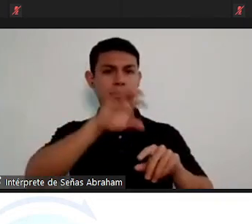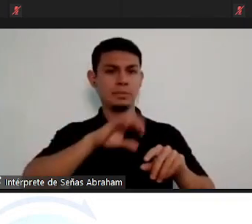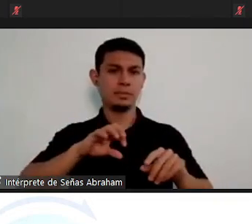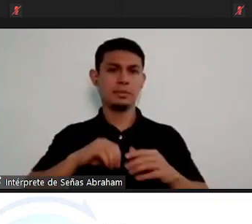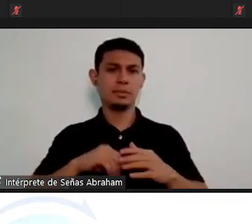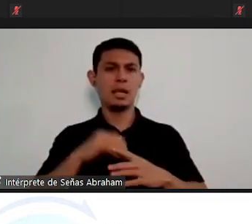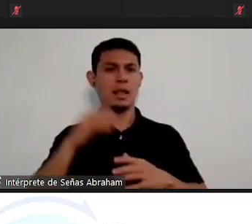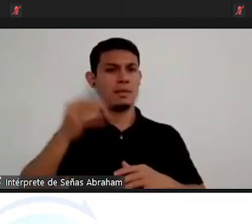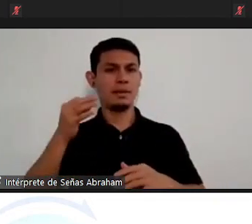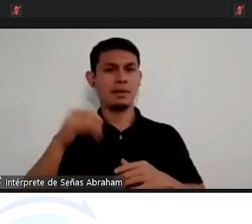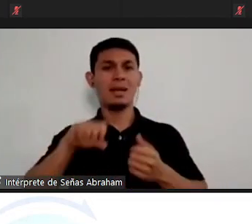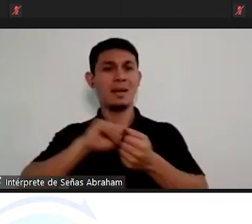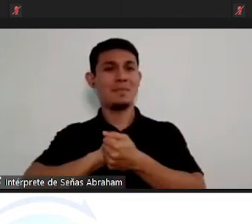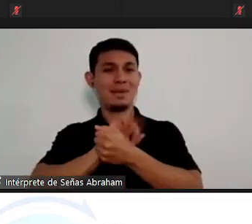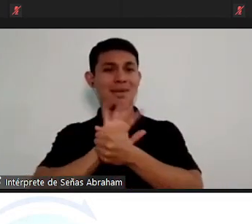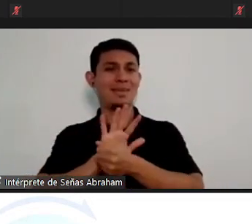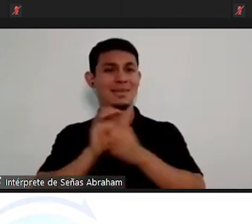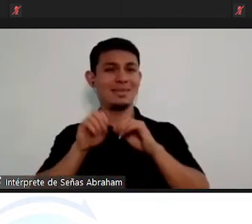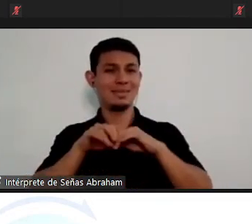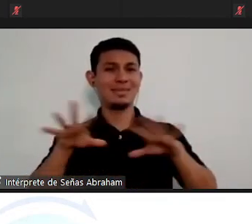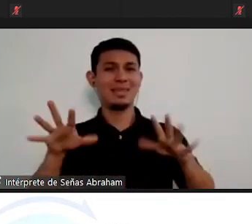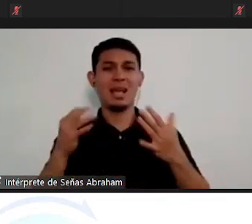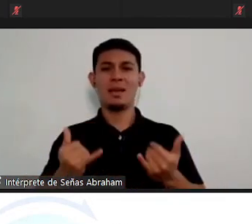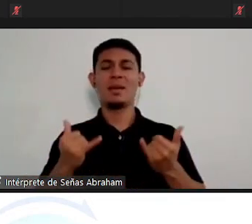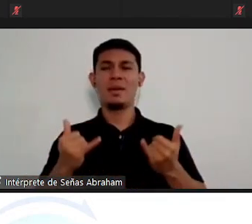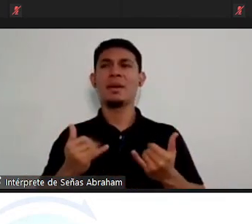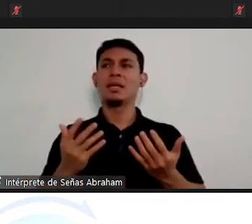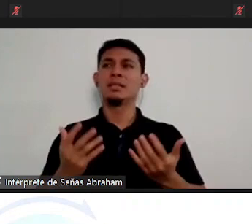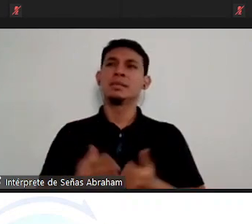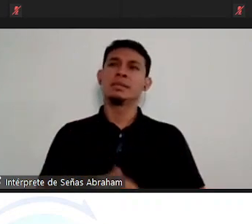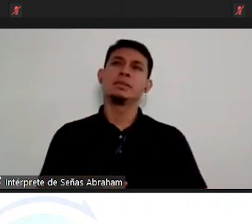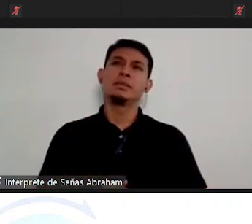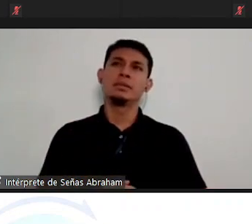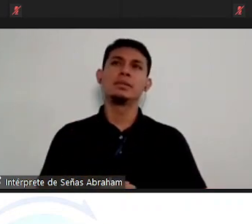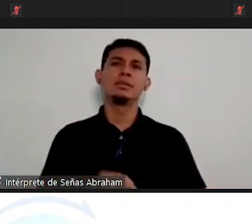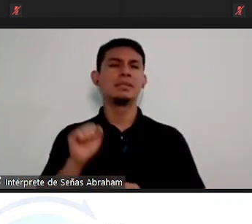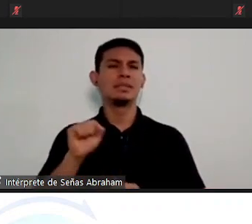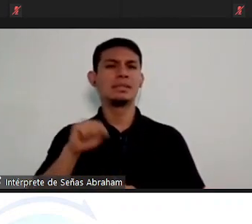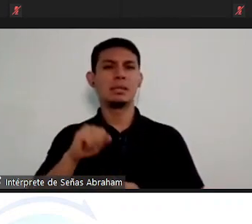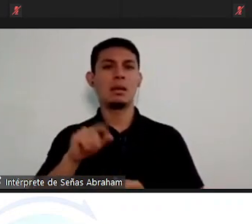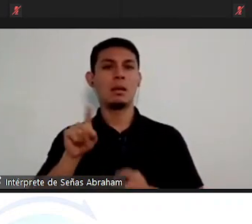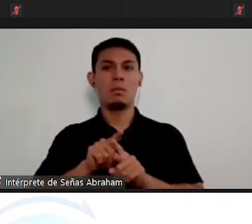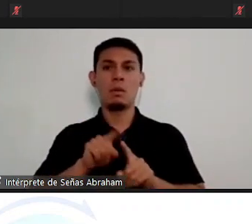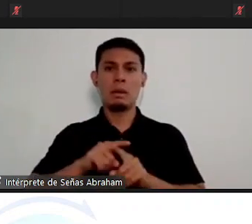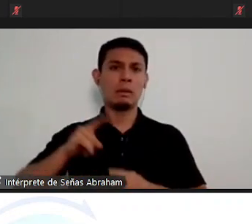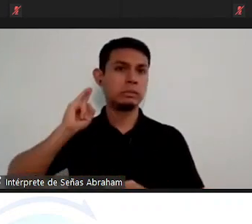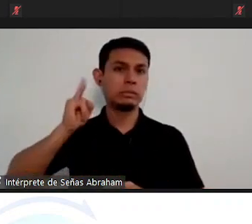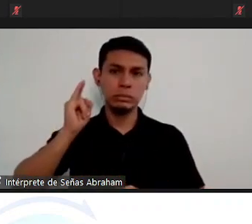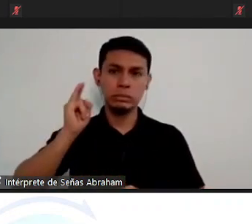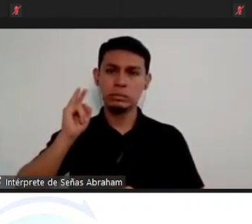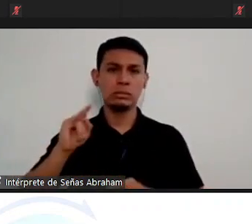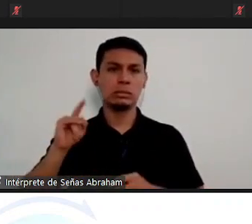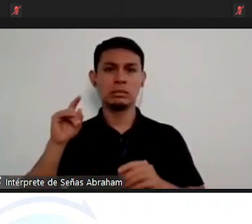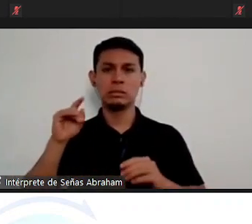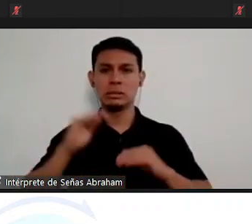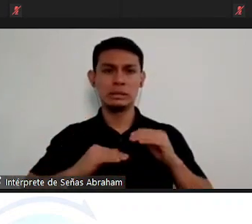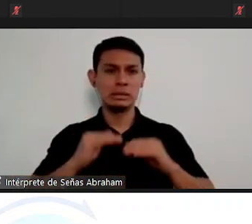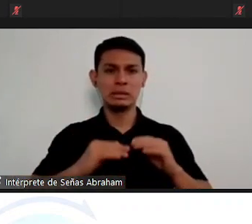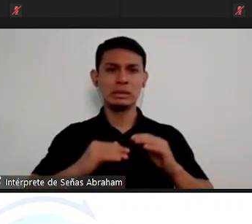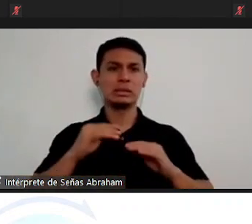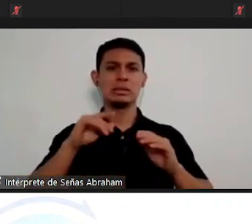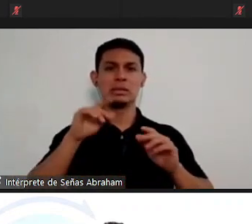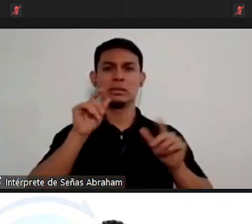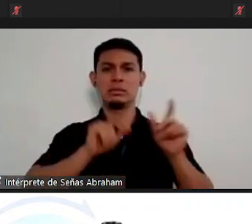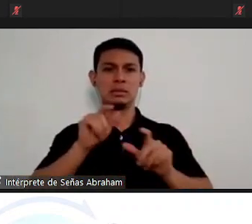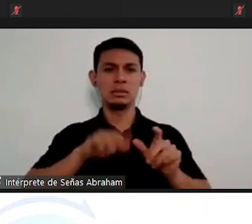different sectors infrastructure gap in different sectors and the pandemic has generated a sense of urgency and there's infra